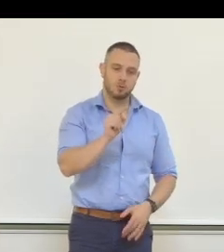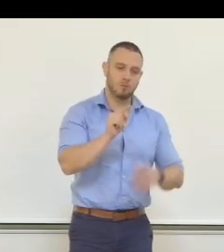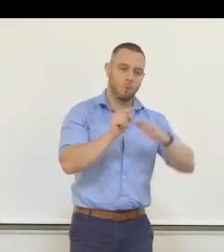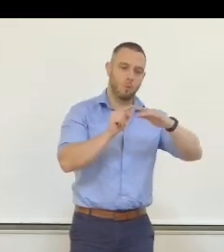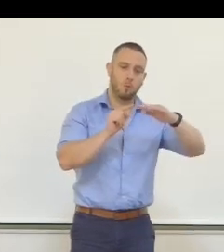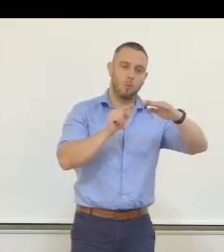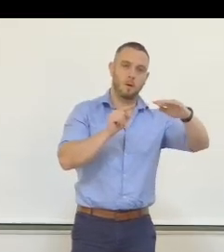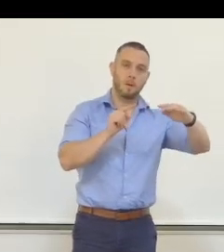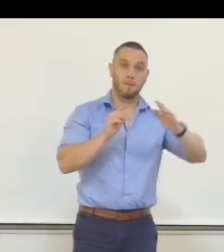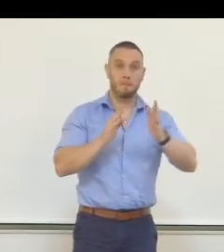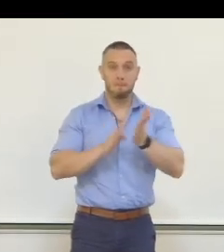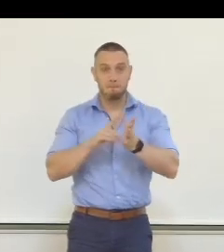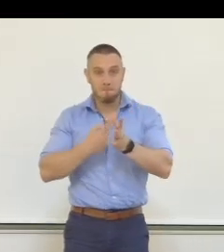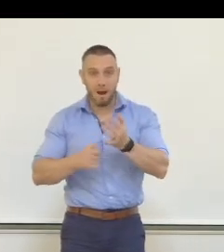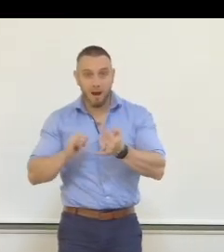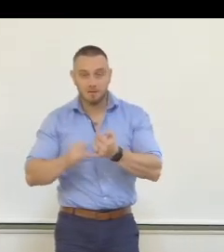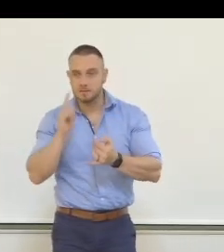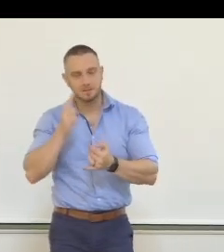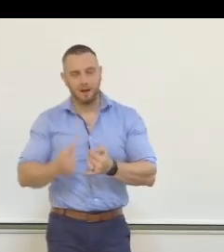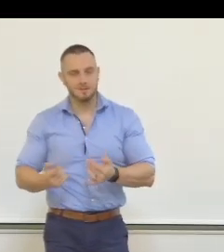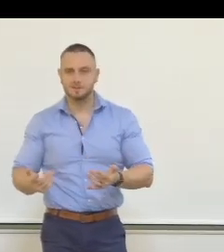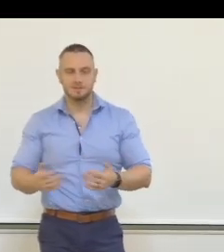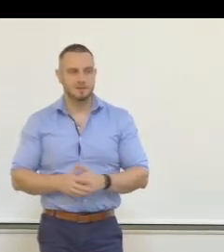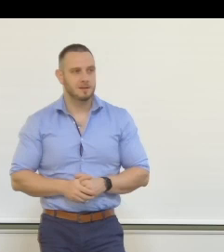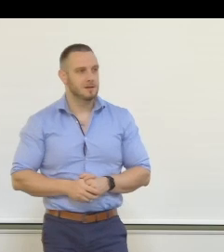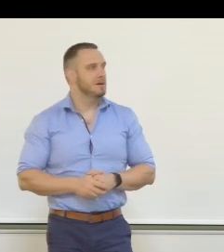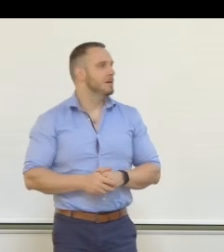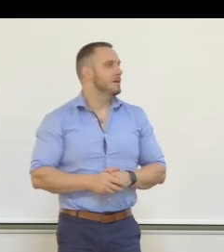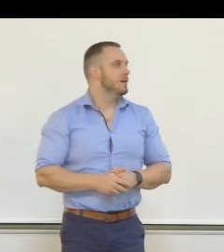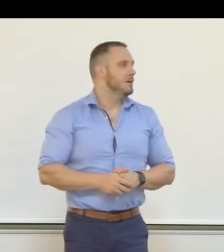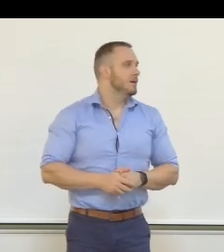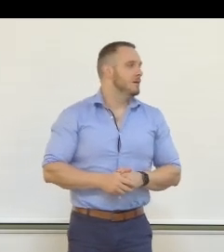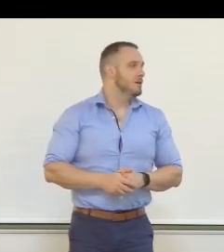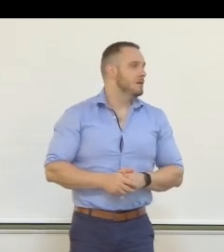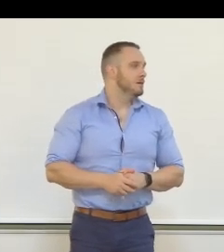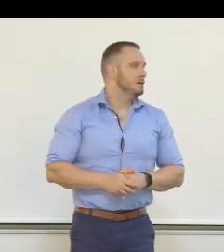On Mars, you cannot. And so we said, well, we